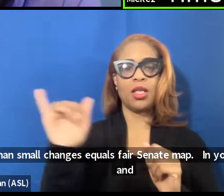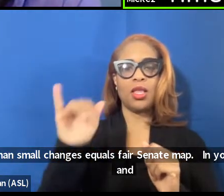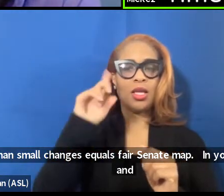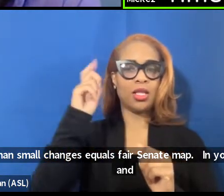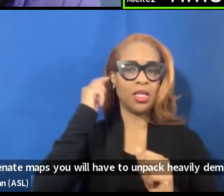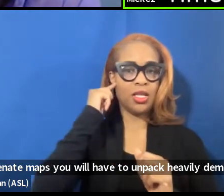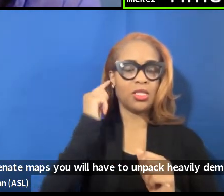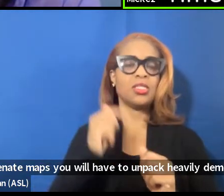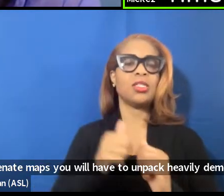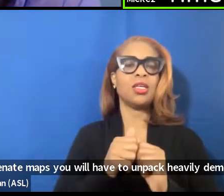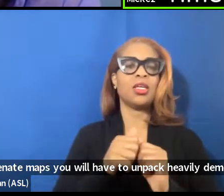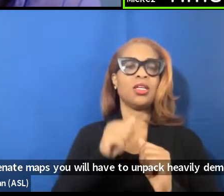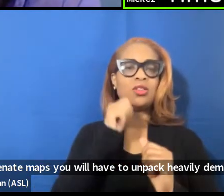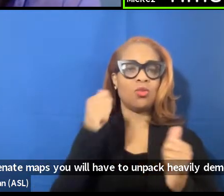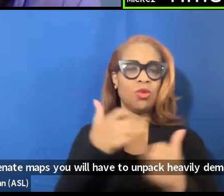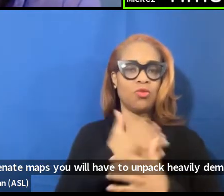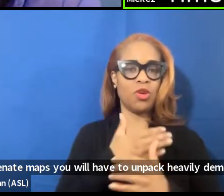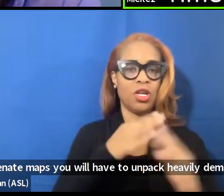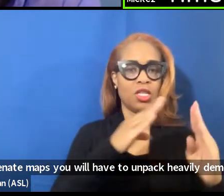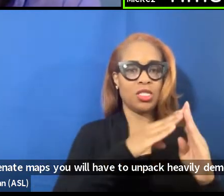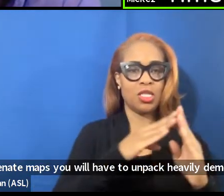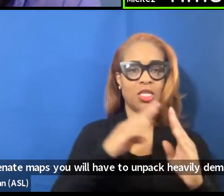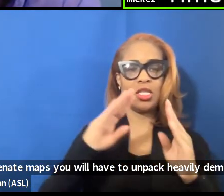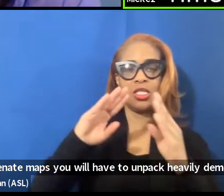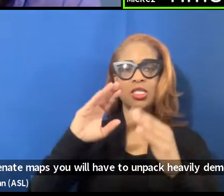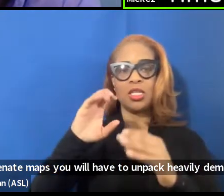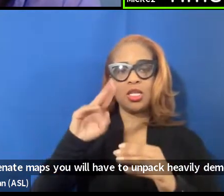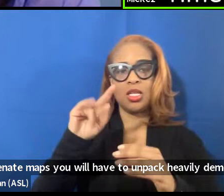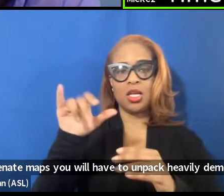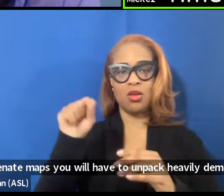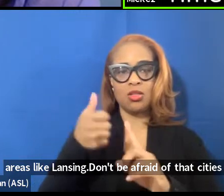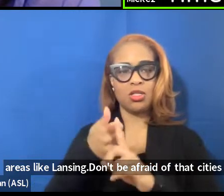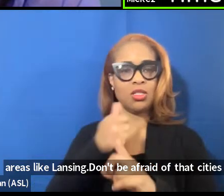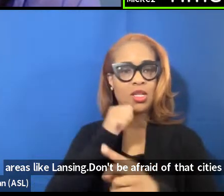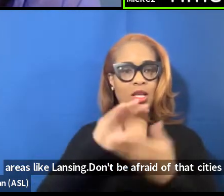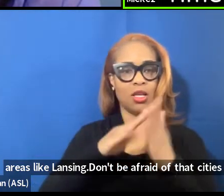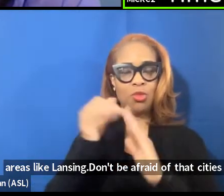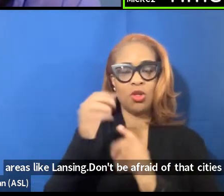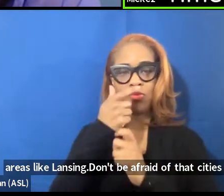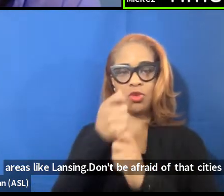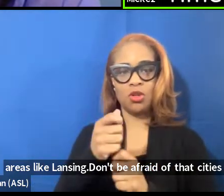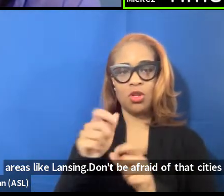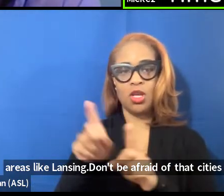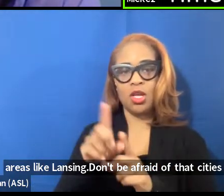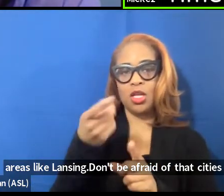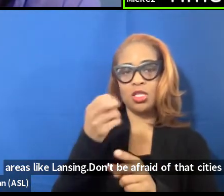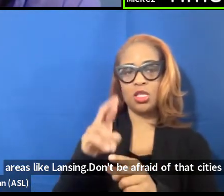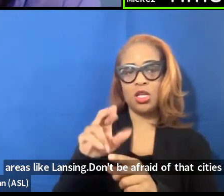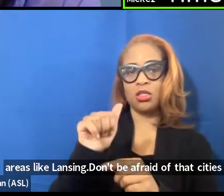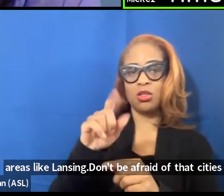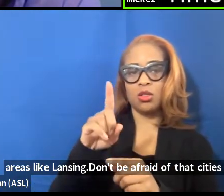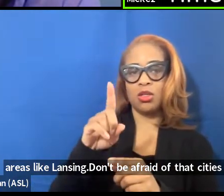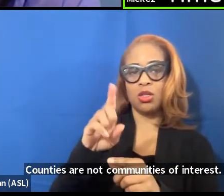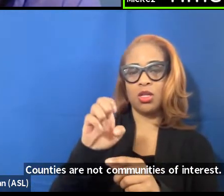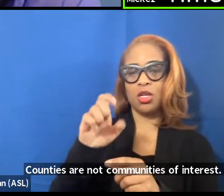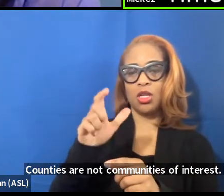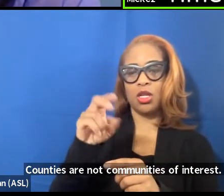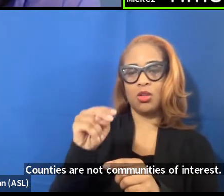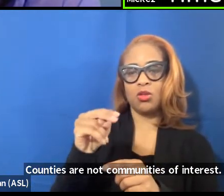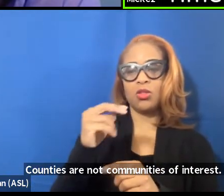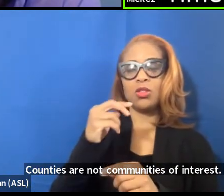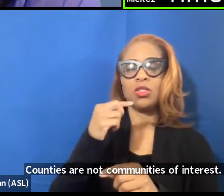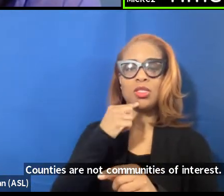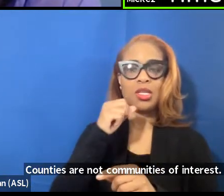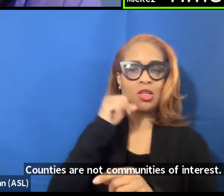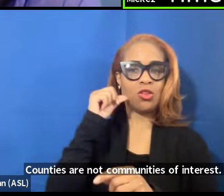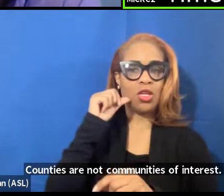afraid of that cities and counties are not communities of interest and as dr adelson said yesterday it's impossible to accommodate all